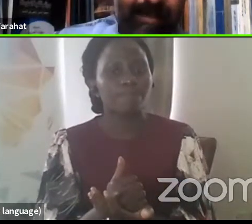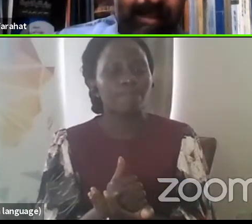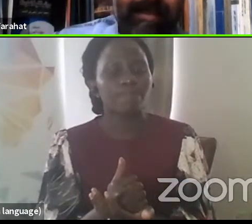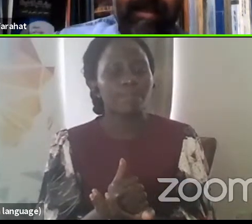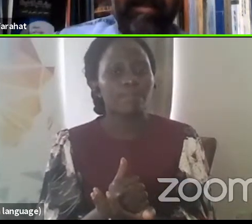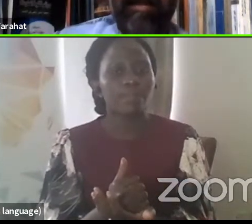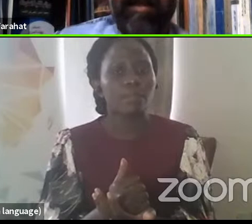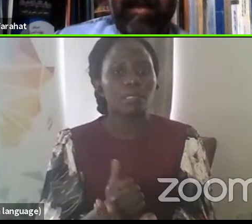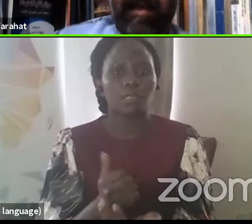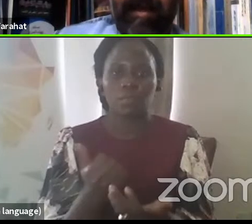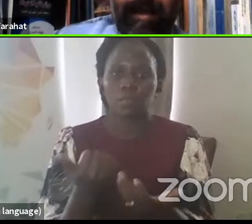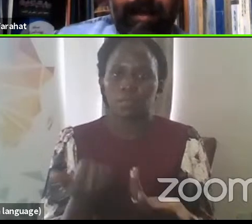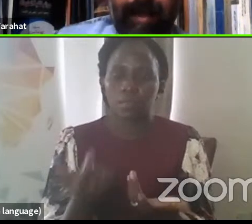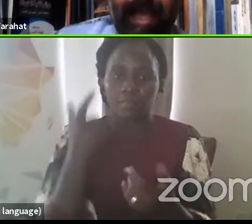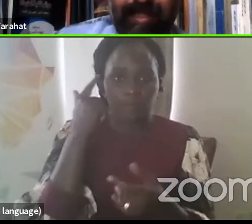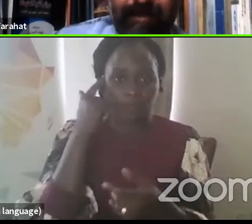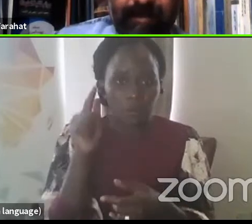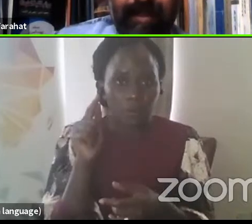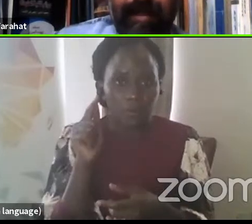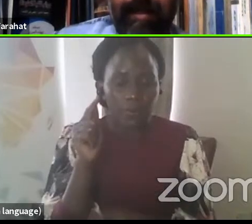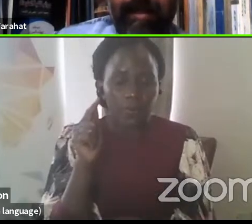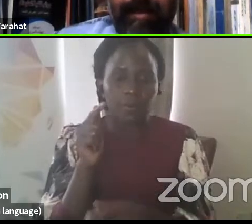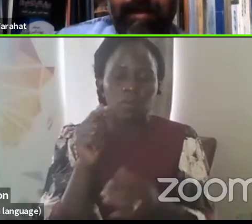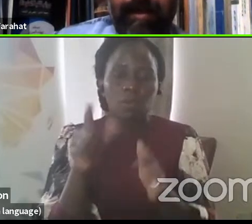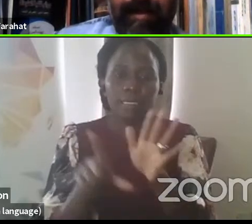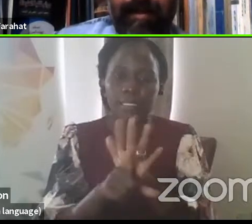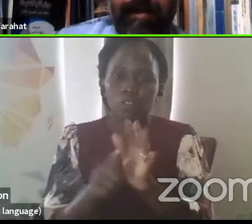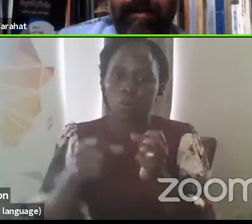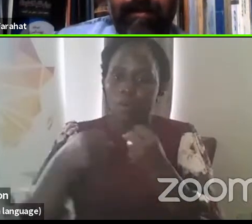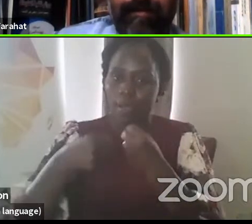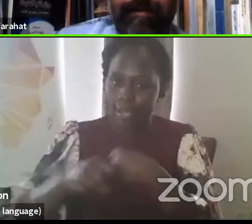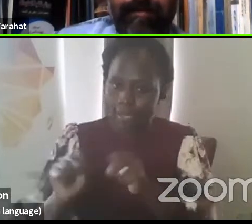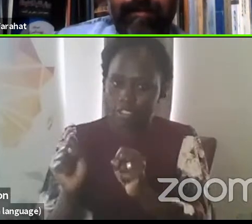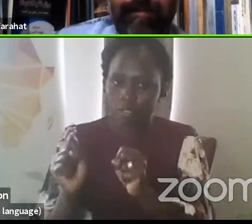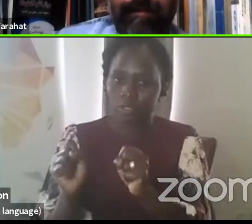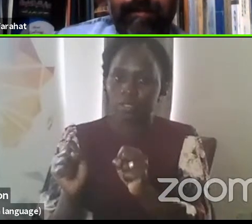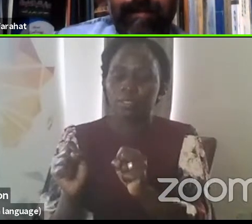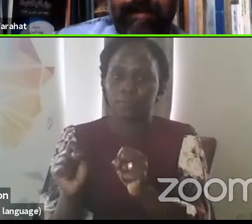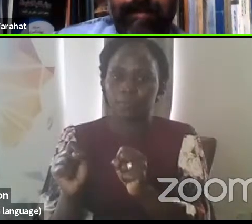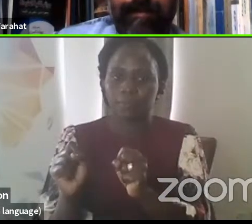for its illegal action